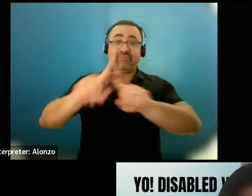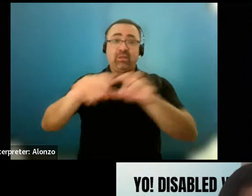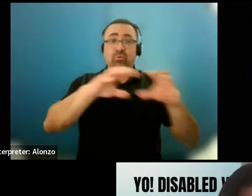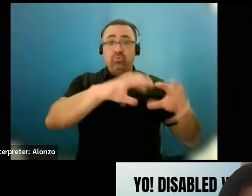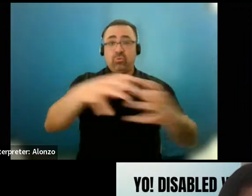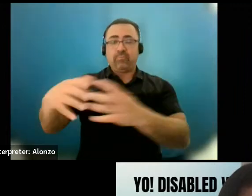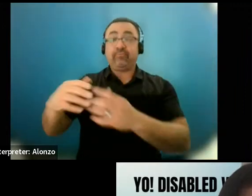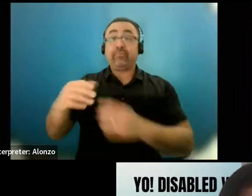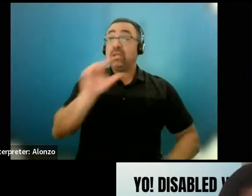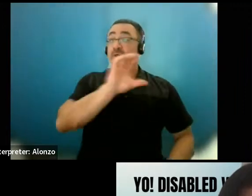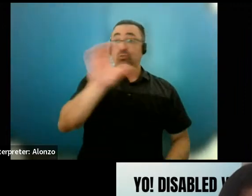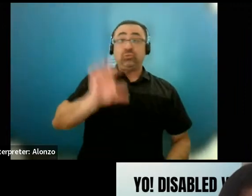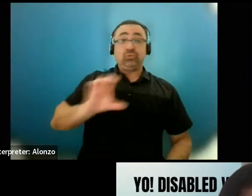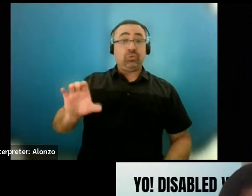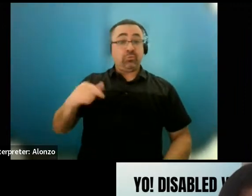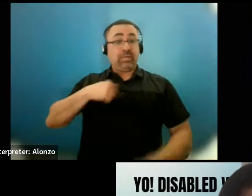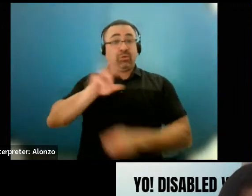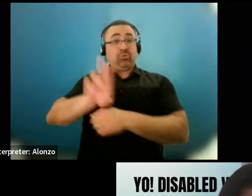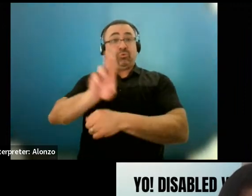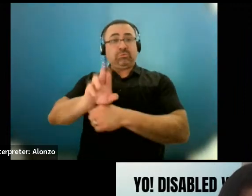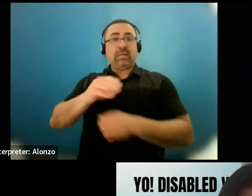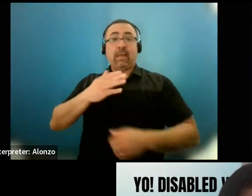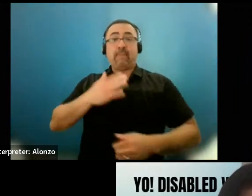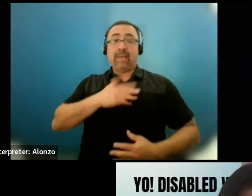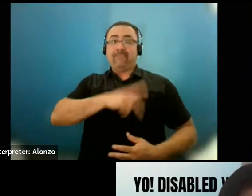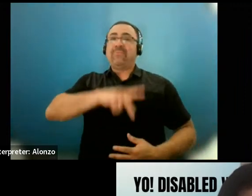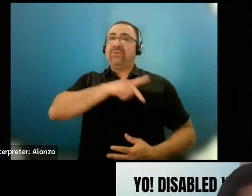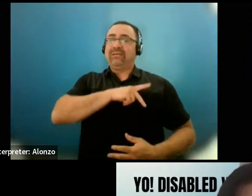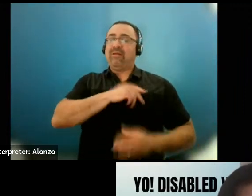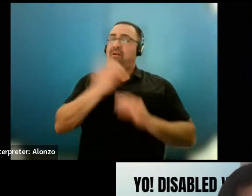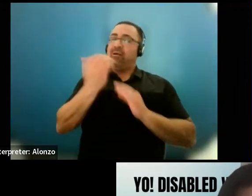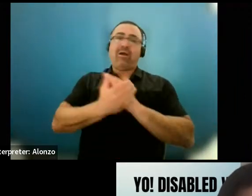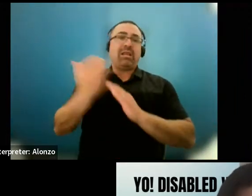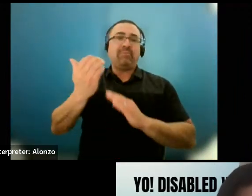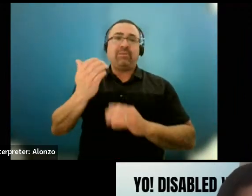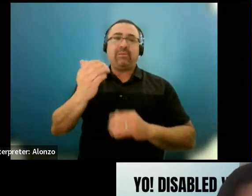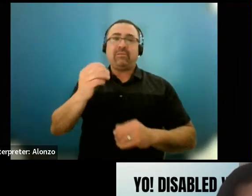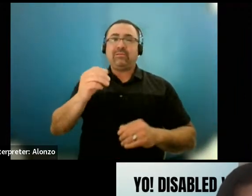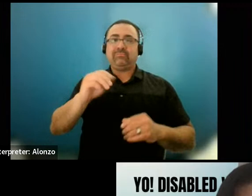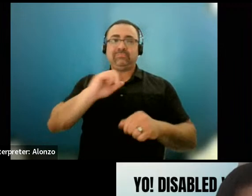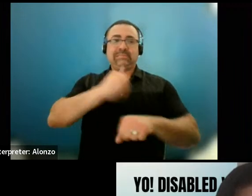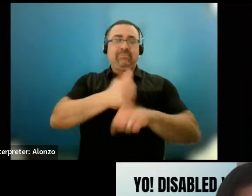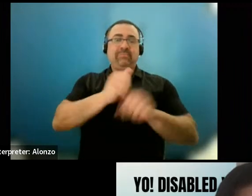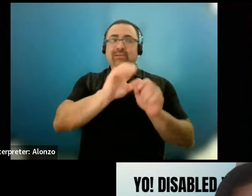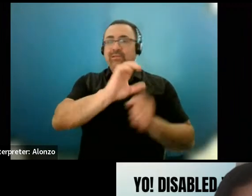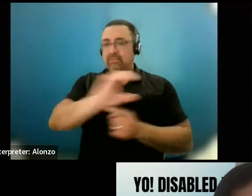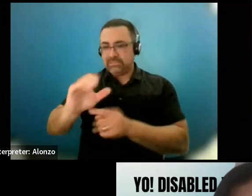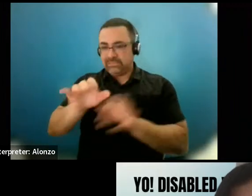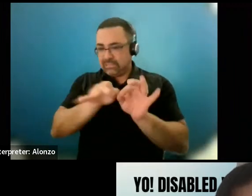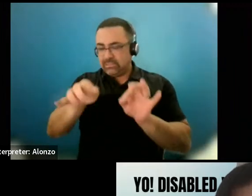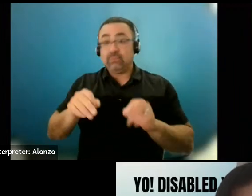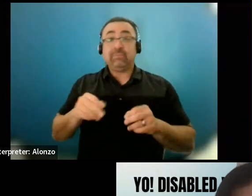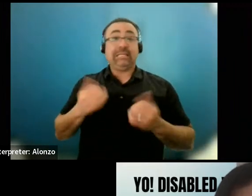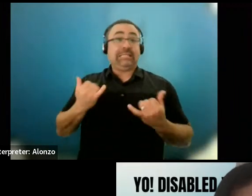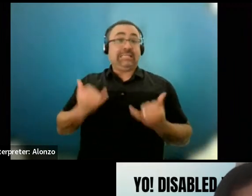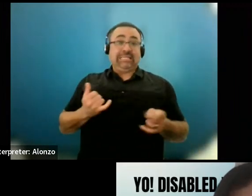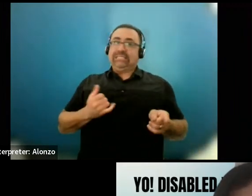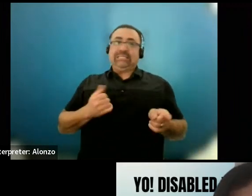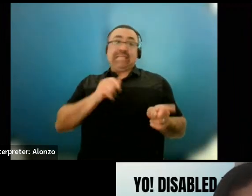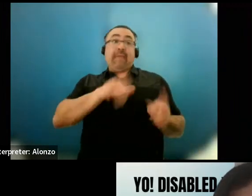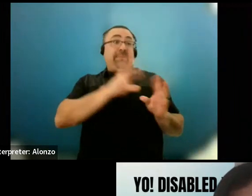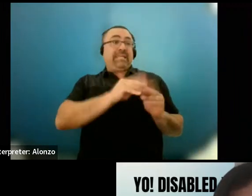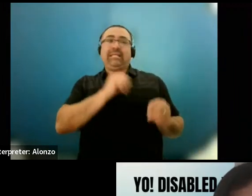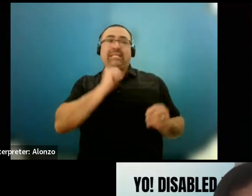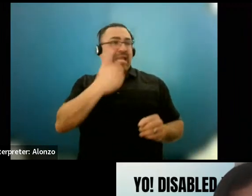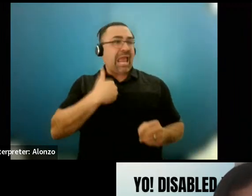the Zoom that we were using, because my personal one automatically enables captions, this one did not.